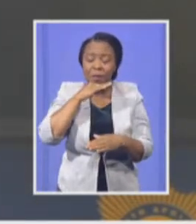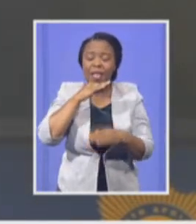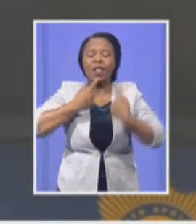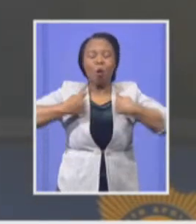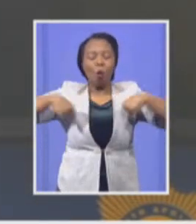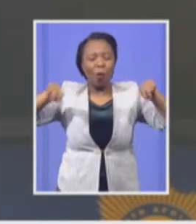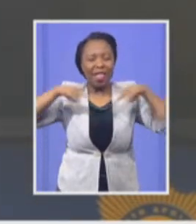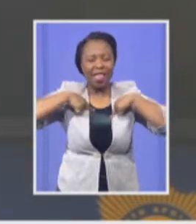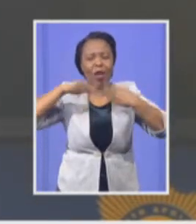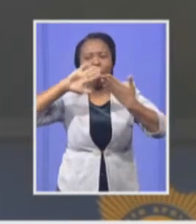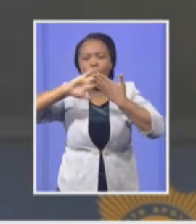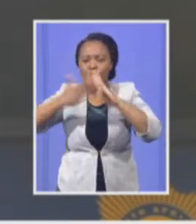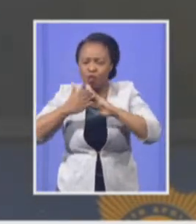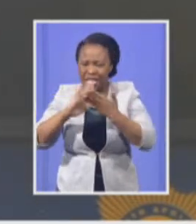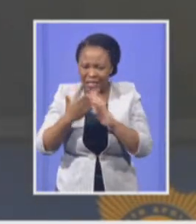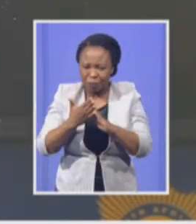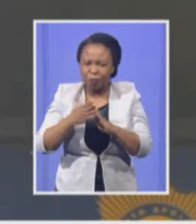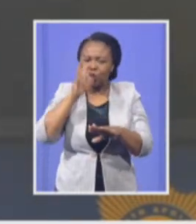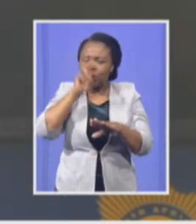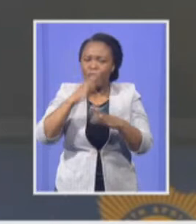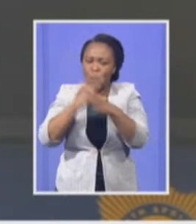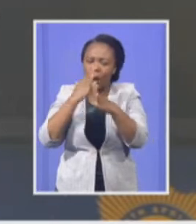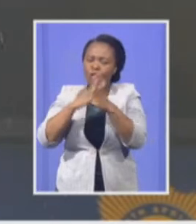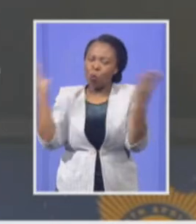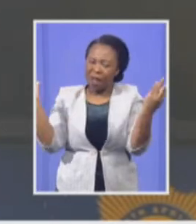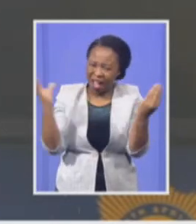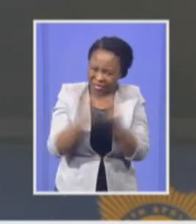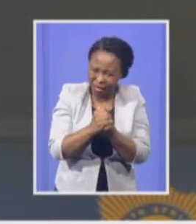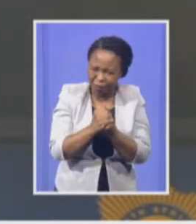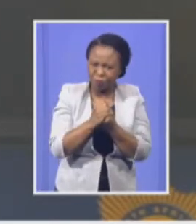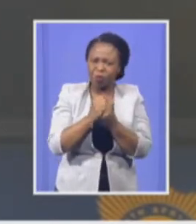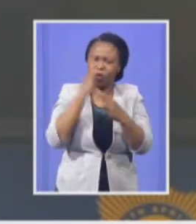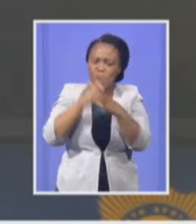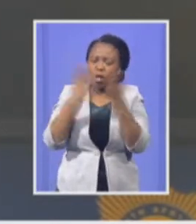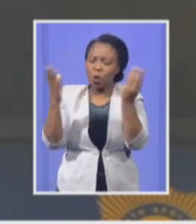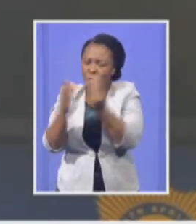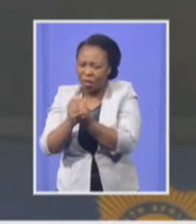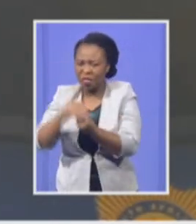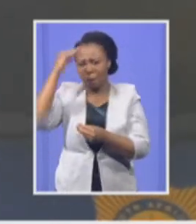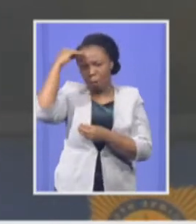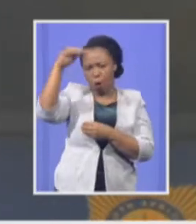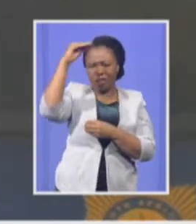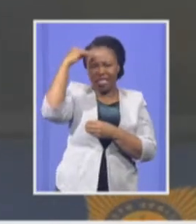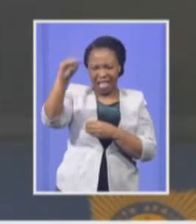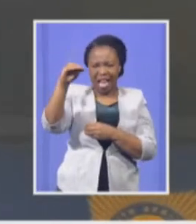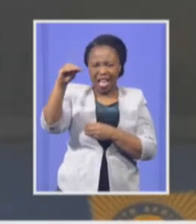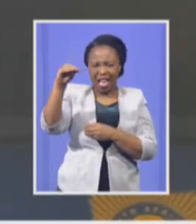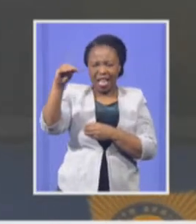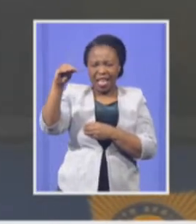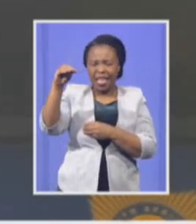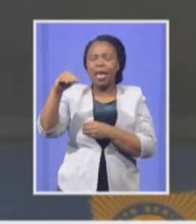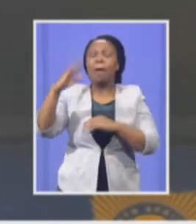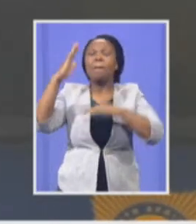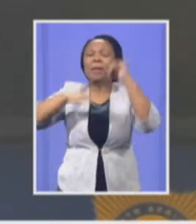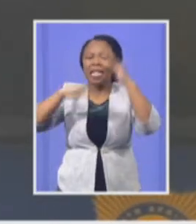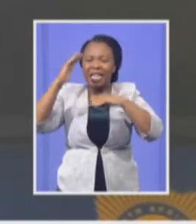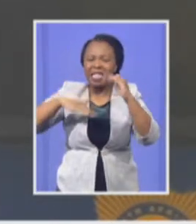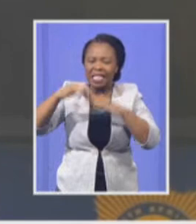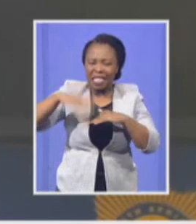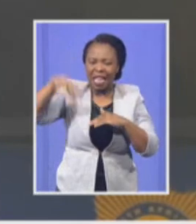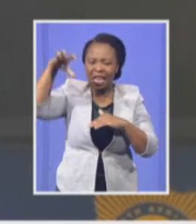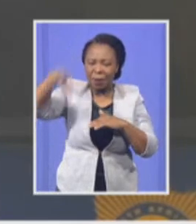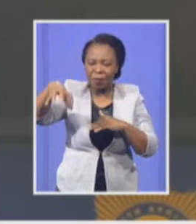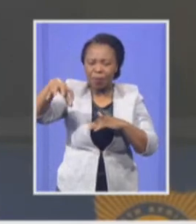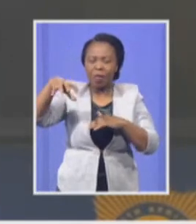community kufanele sibambisane namaphoyisa. Izakhiwo zemphakathi ama